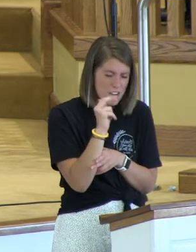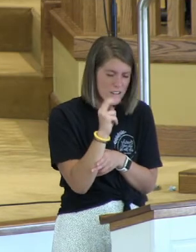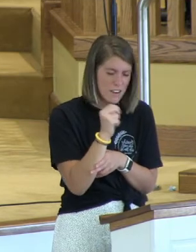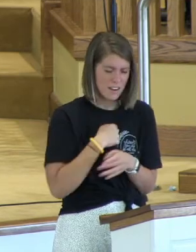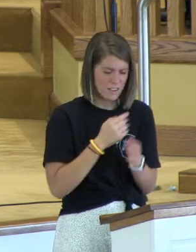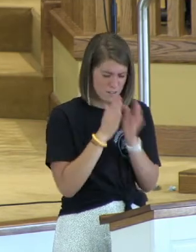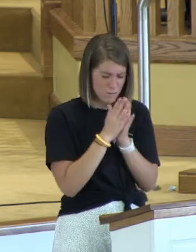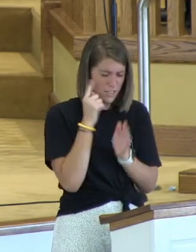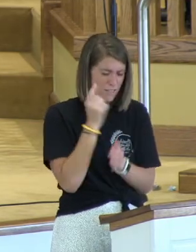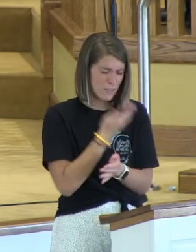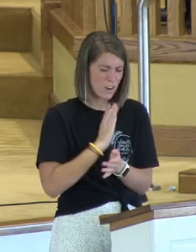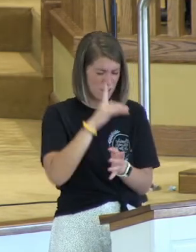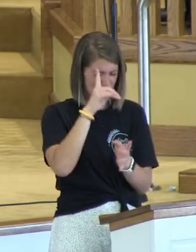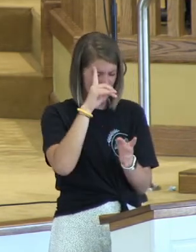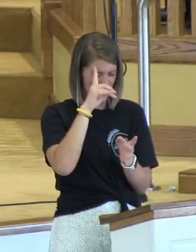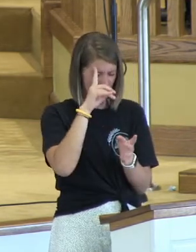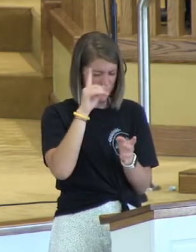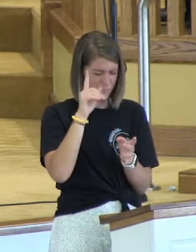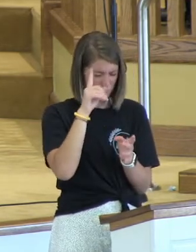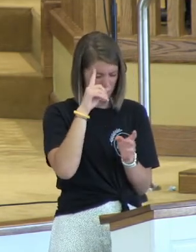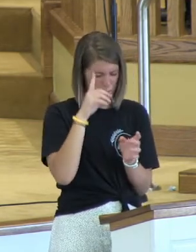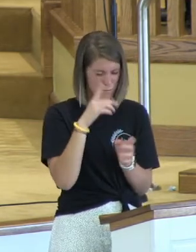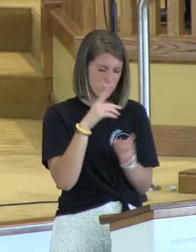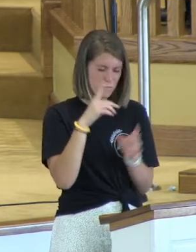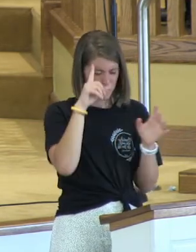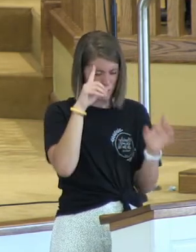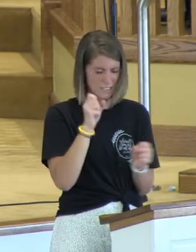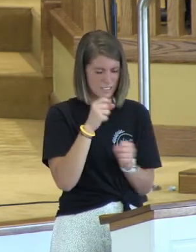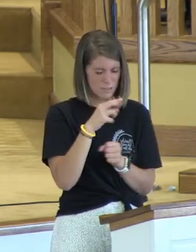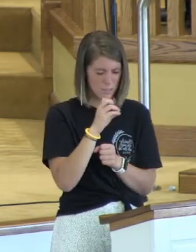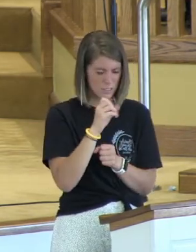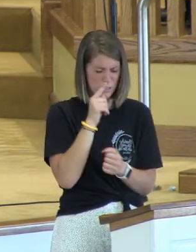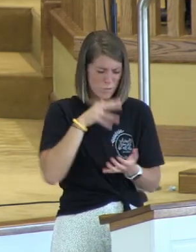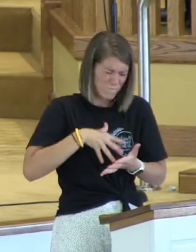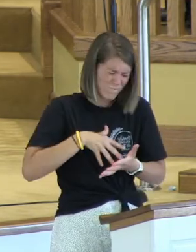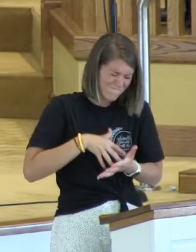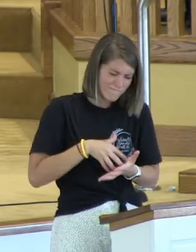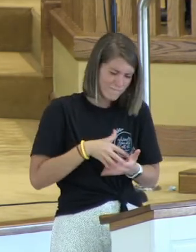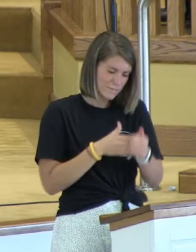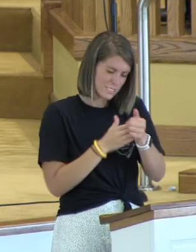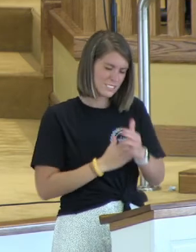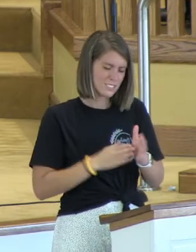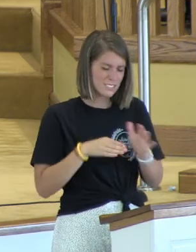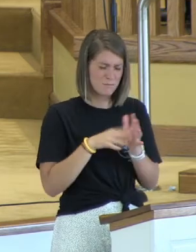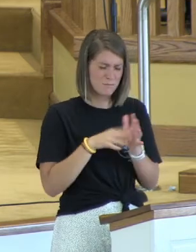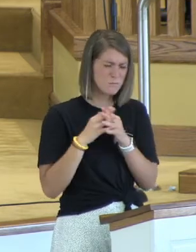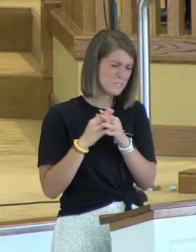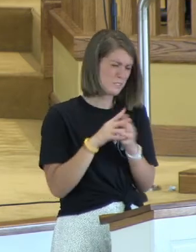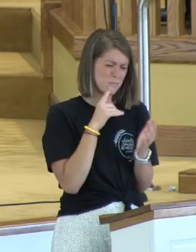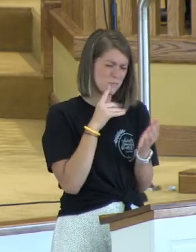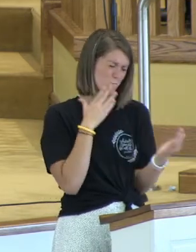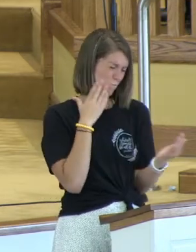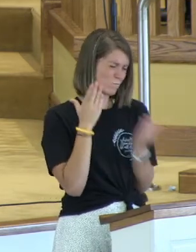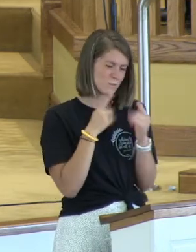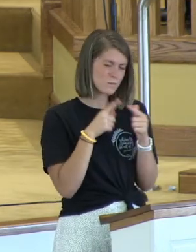Lord, I pray for our president now, who's got to be one of the weakest leaders on the globe and an embarrassment to any kind of